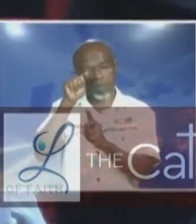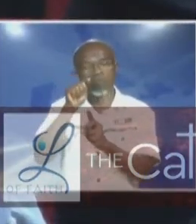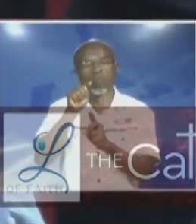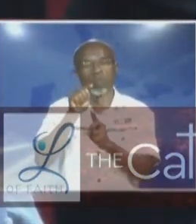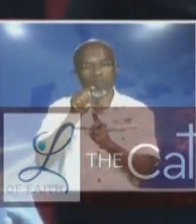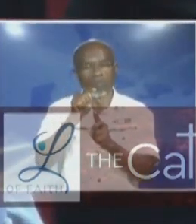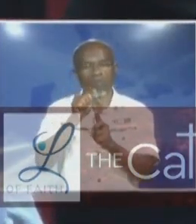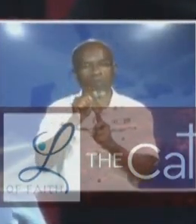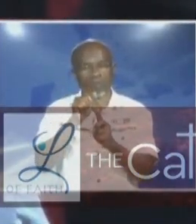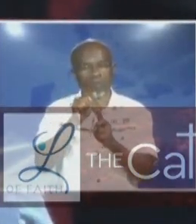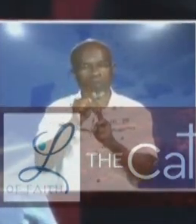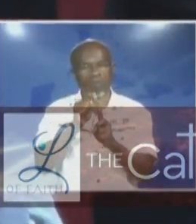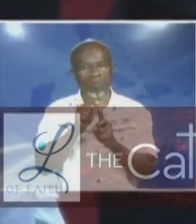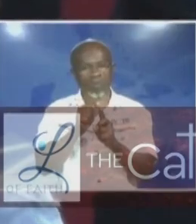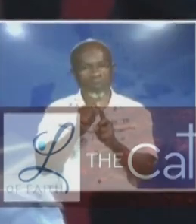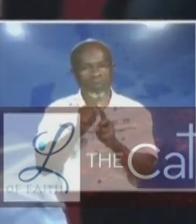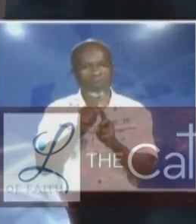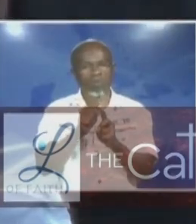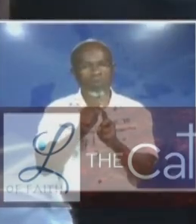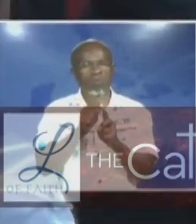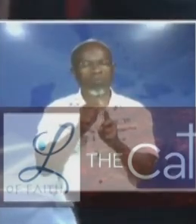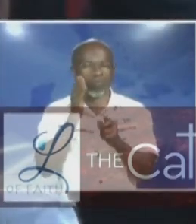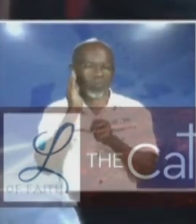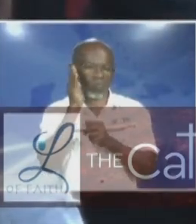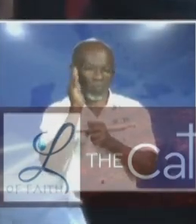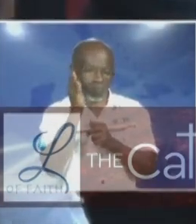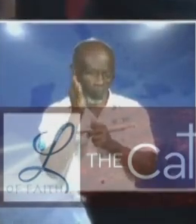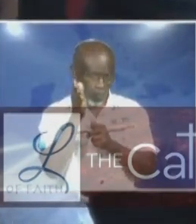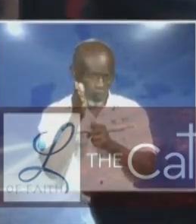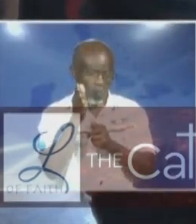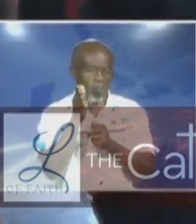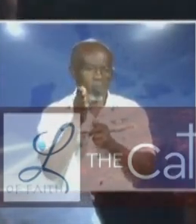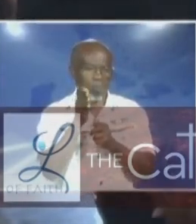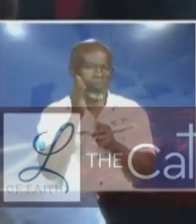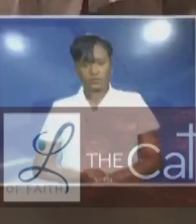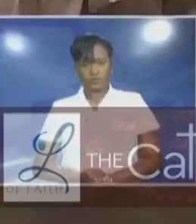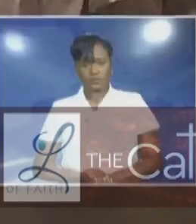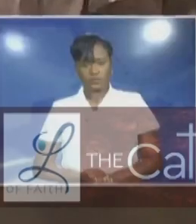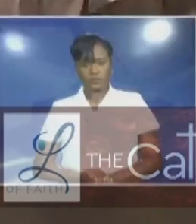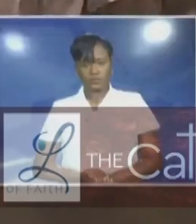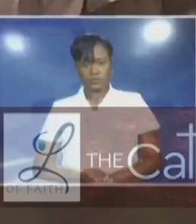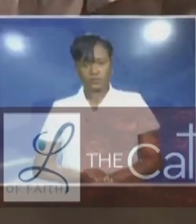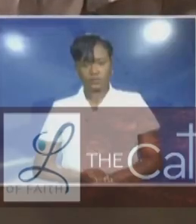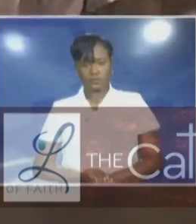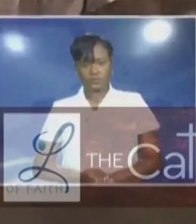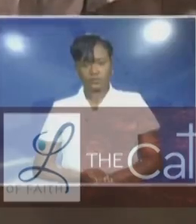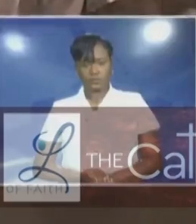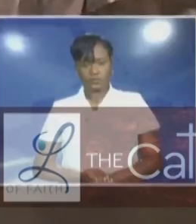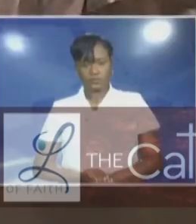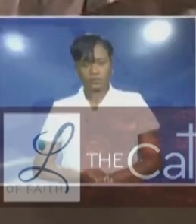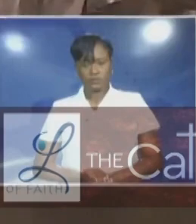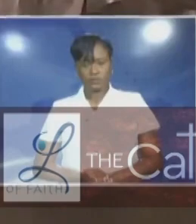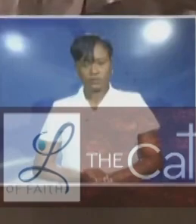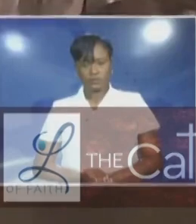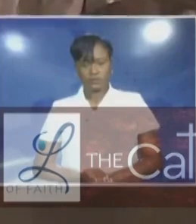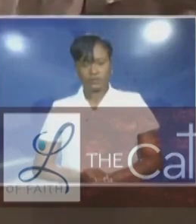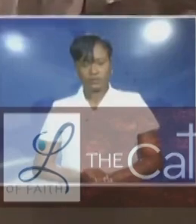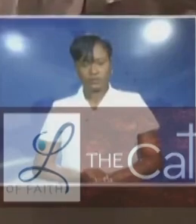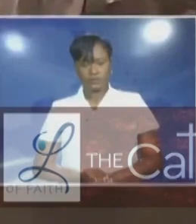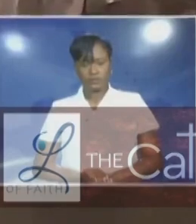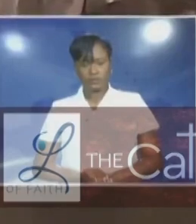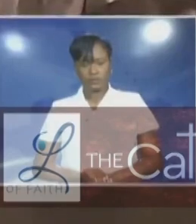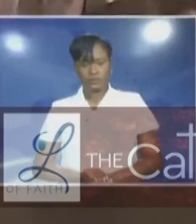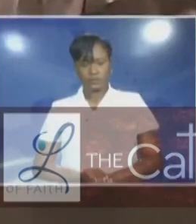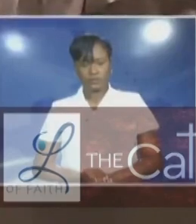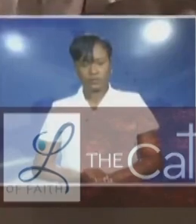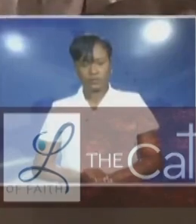Dr. Keith Rowley headed a long list of invited dignitaries at the funeral, which was held under Hindu rites. Leaders